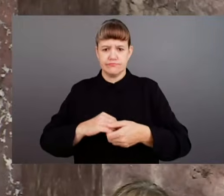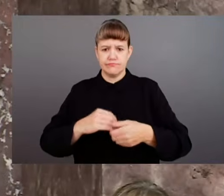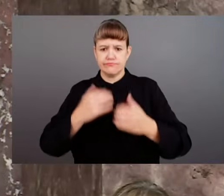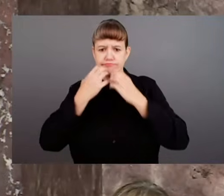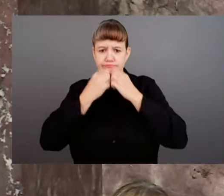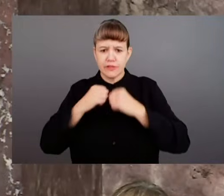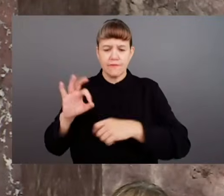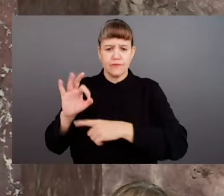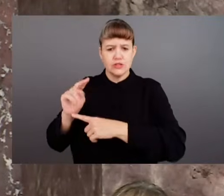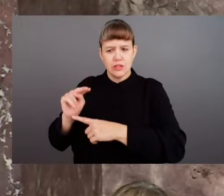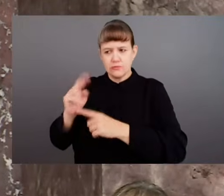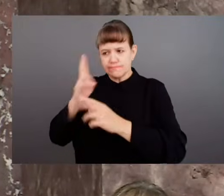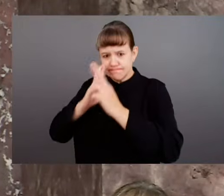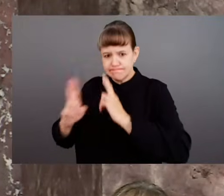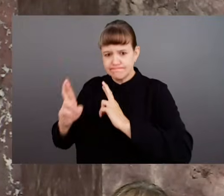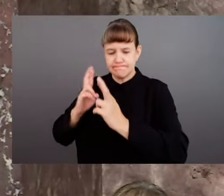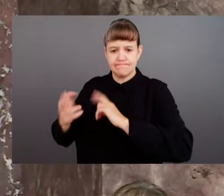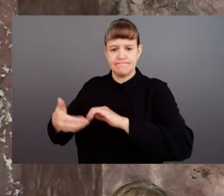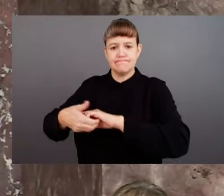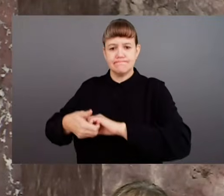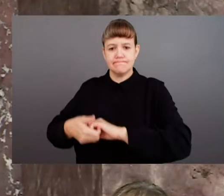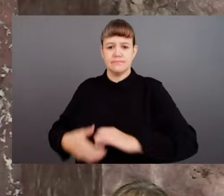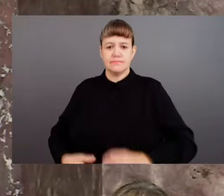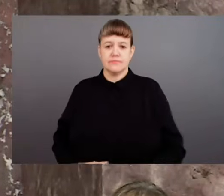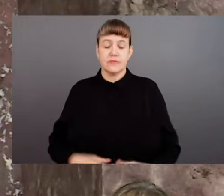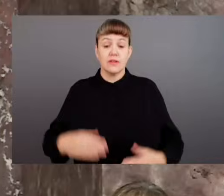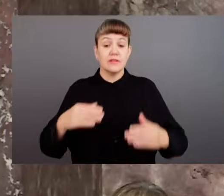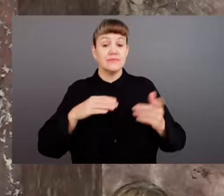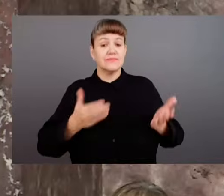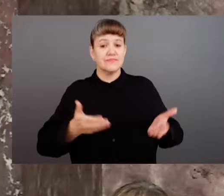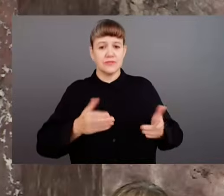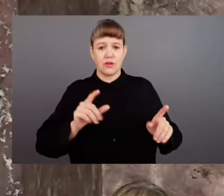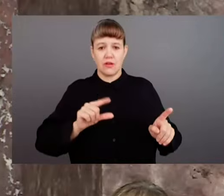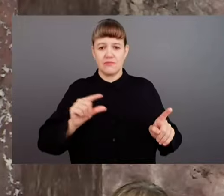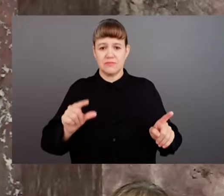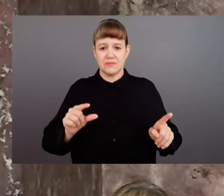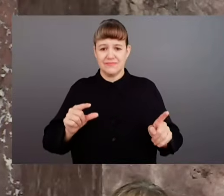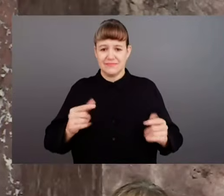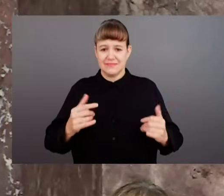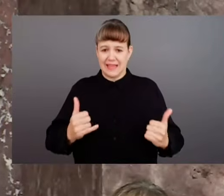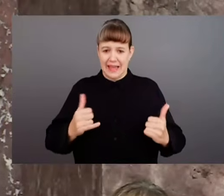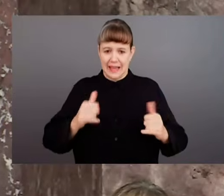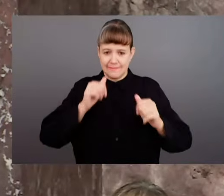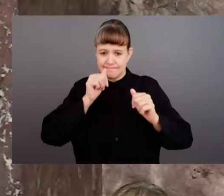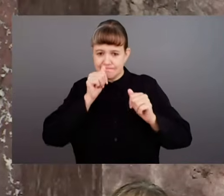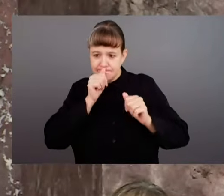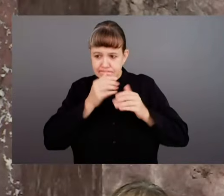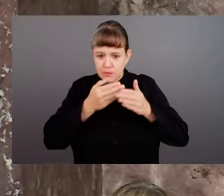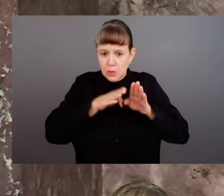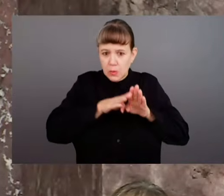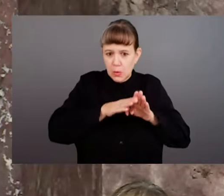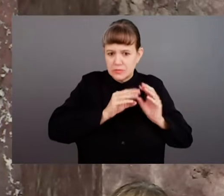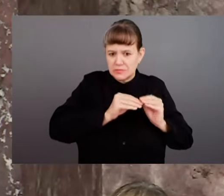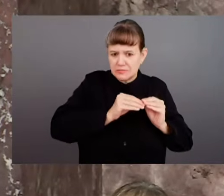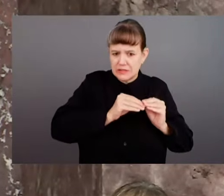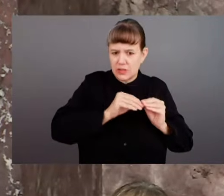close meetings for a limited set of reasons that does not include First Nation relations. The changes being made would